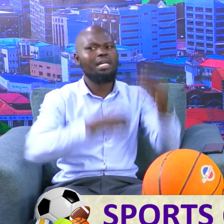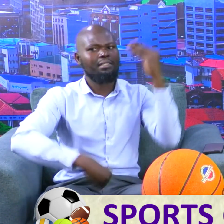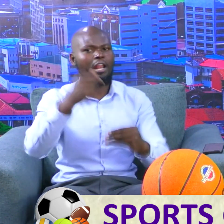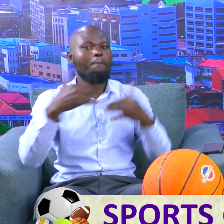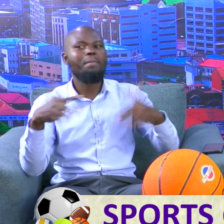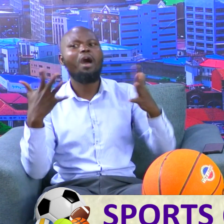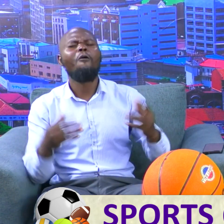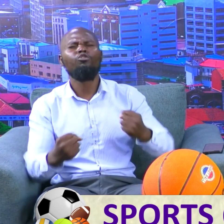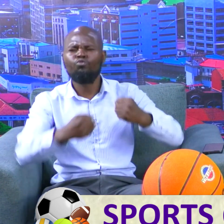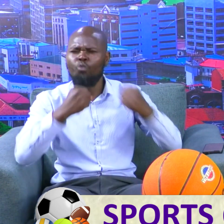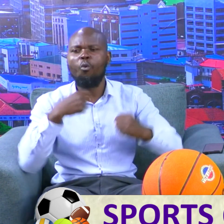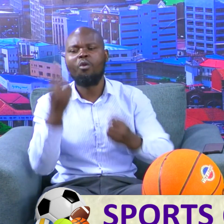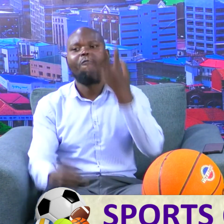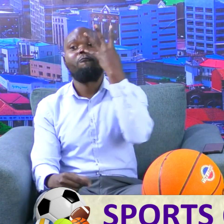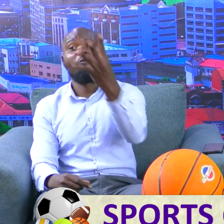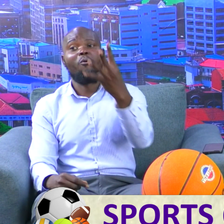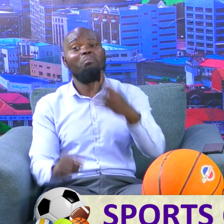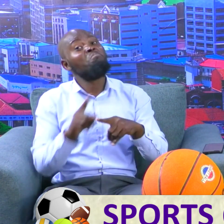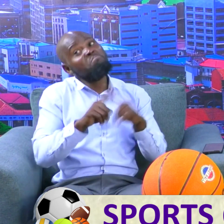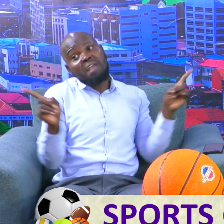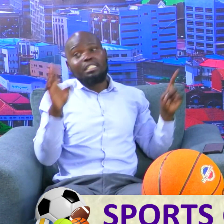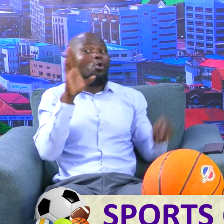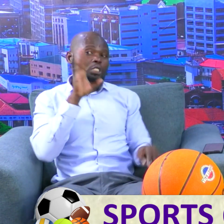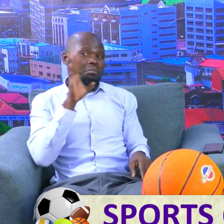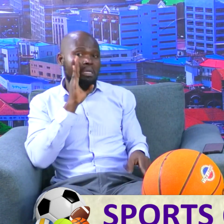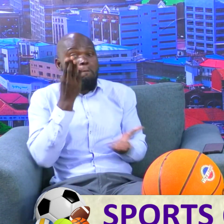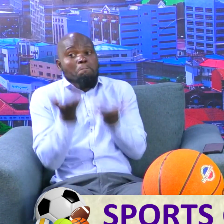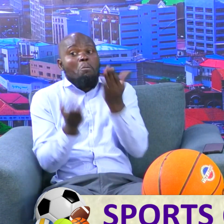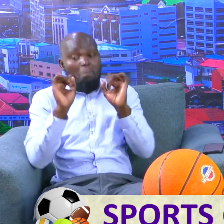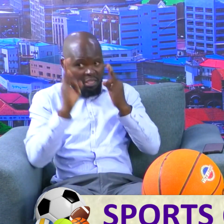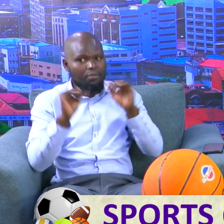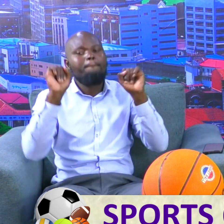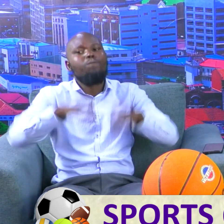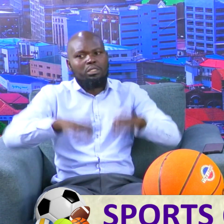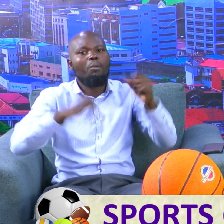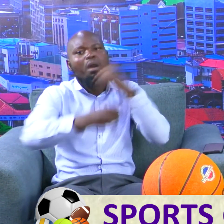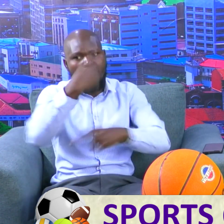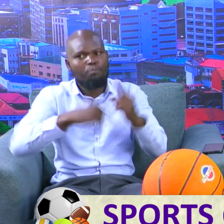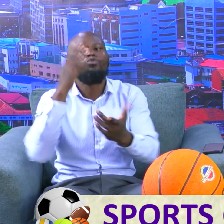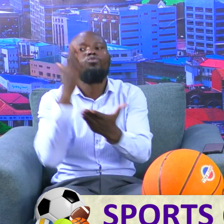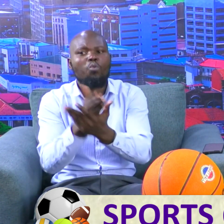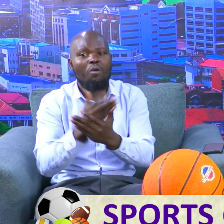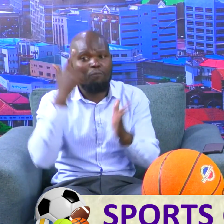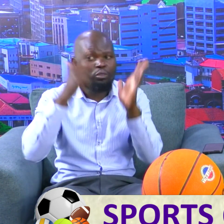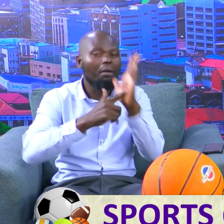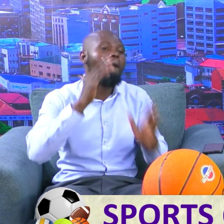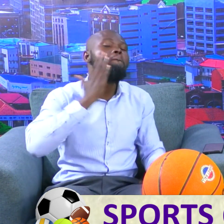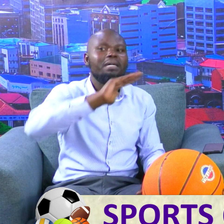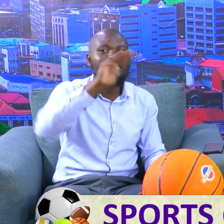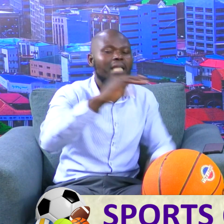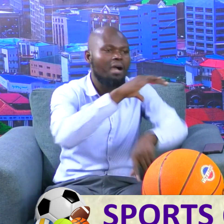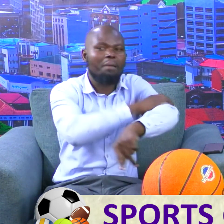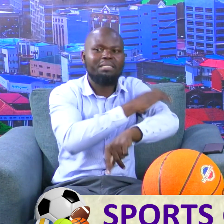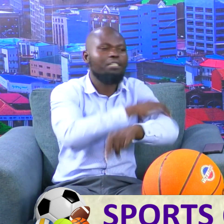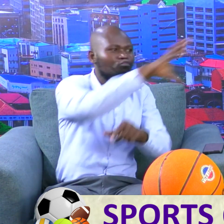because he's really looking forward to sell some of the players, but he's only gossips.